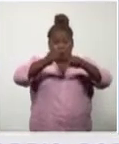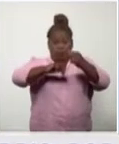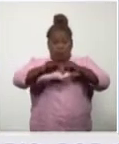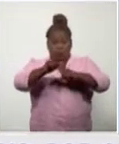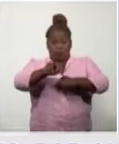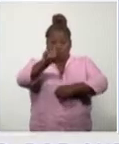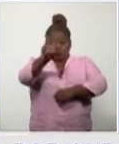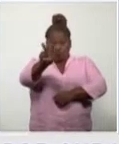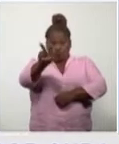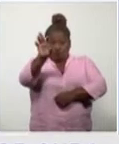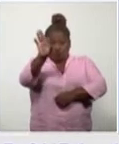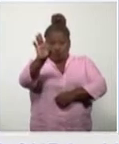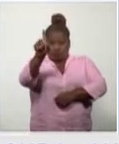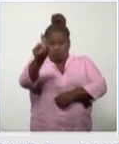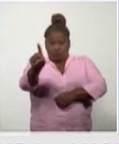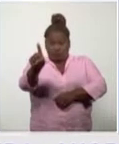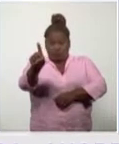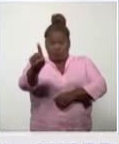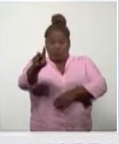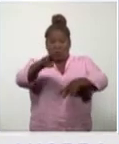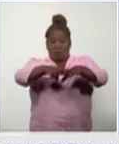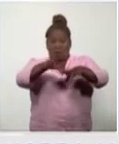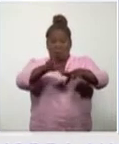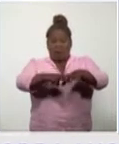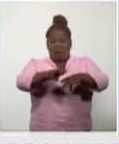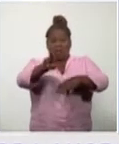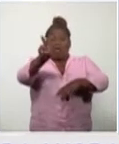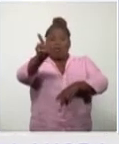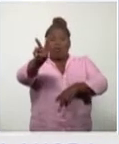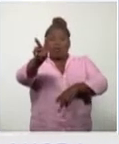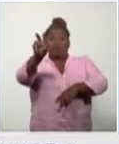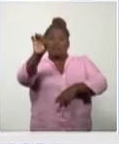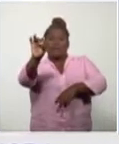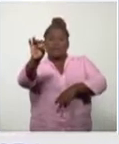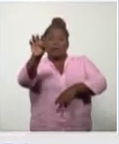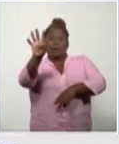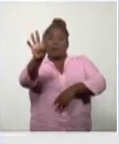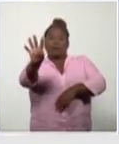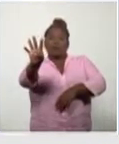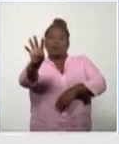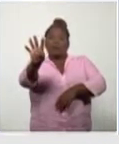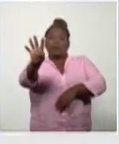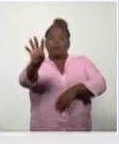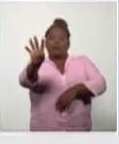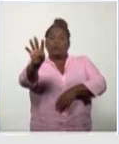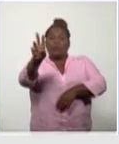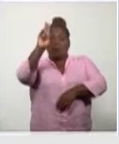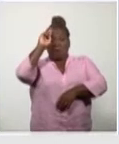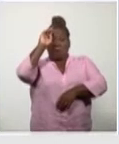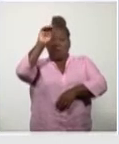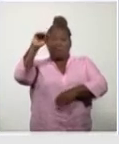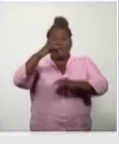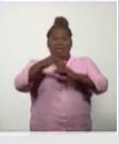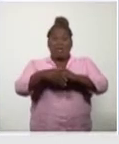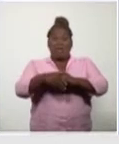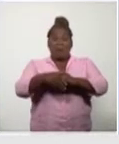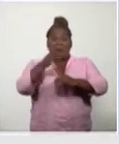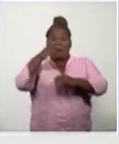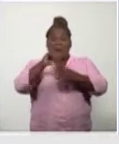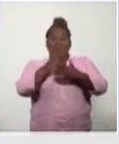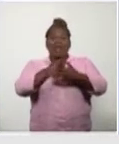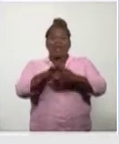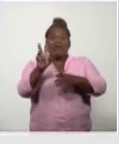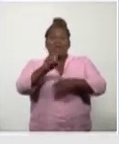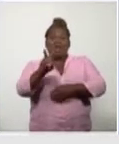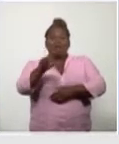281. In the Laboratory of Havana, 274. In the Ameiras Brothers Hospital, 193,